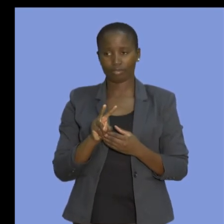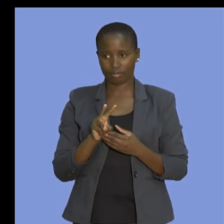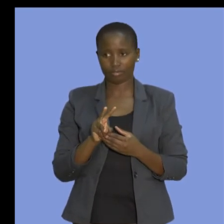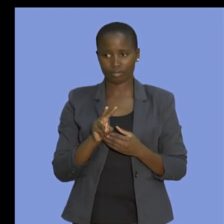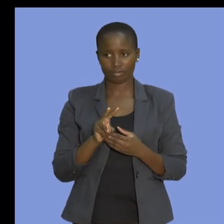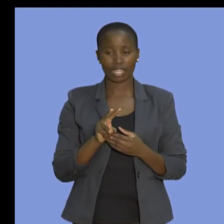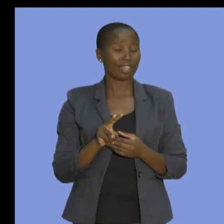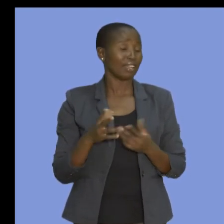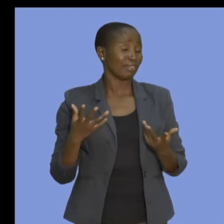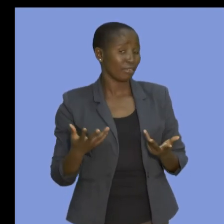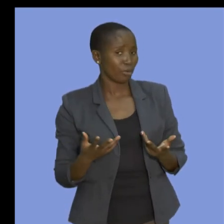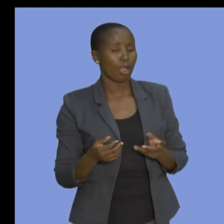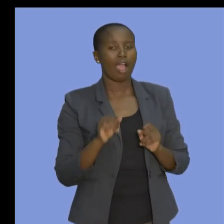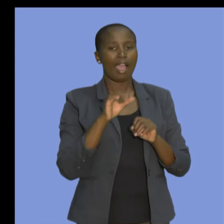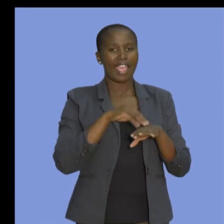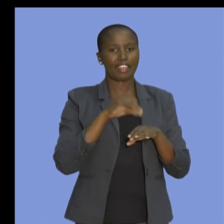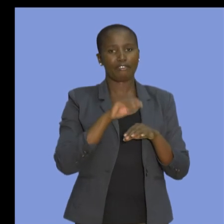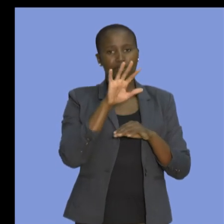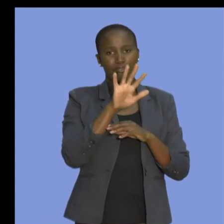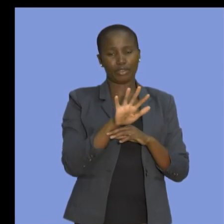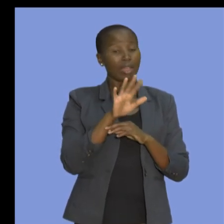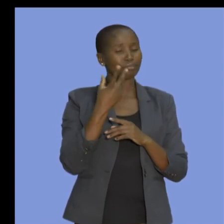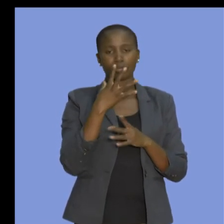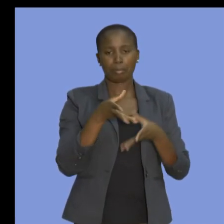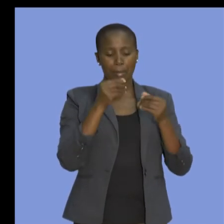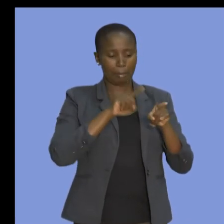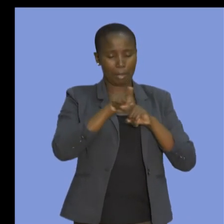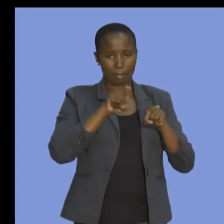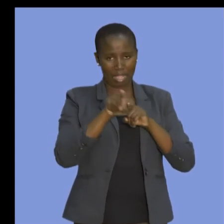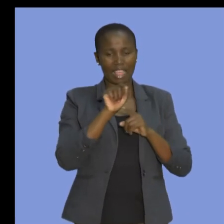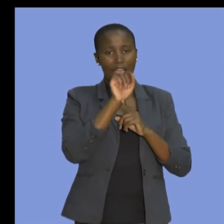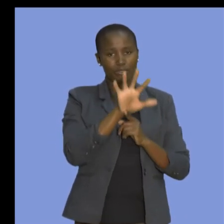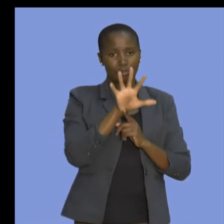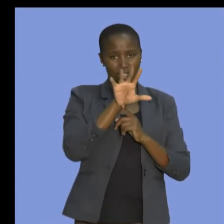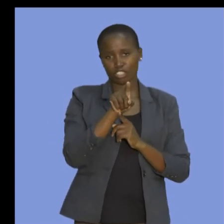For 15 and 19, we get 17.